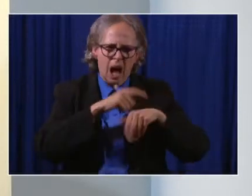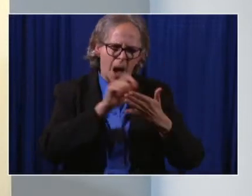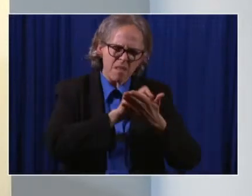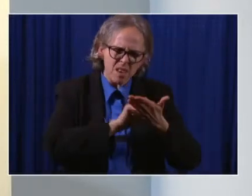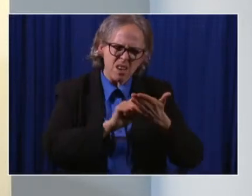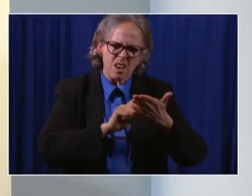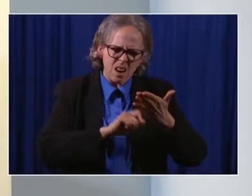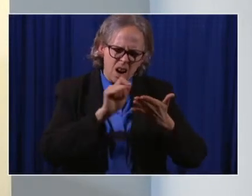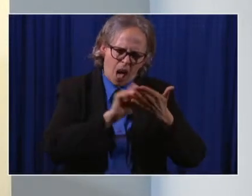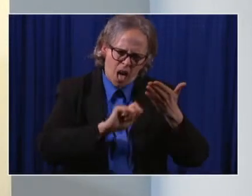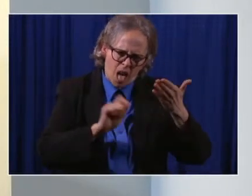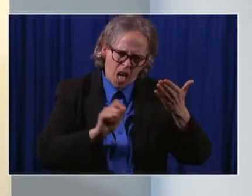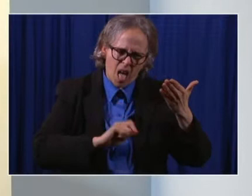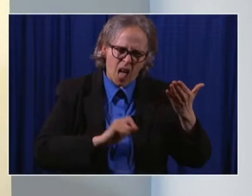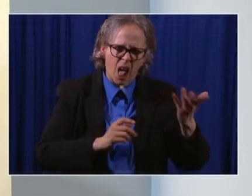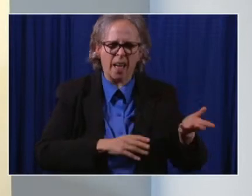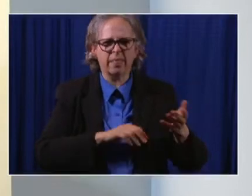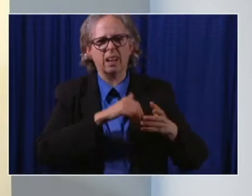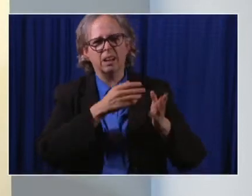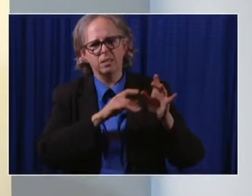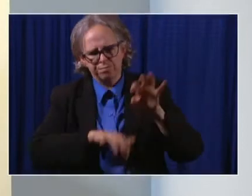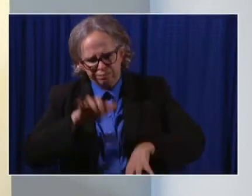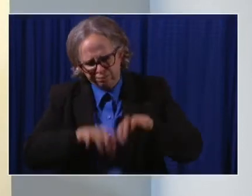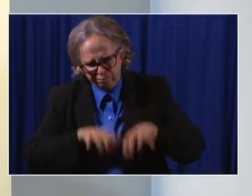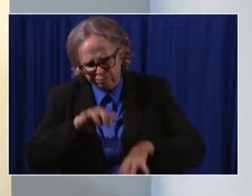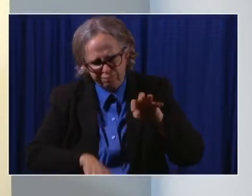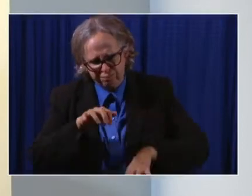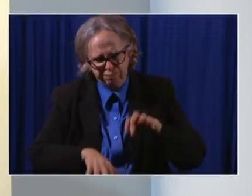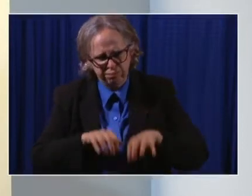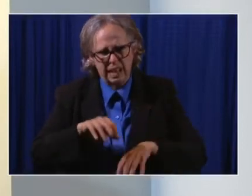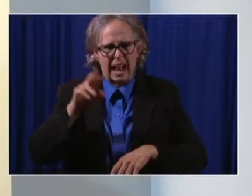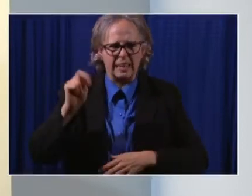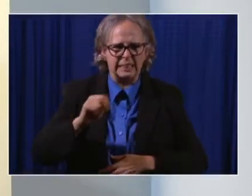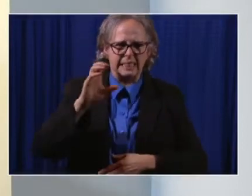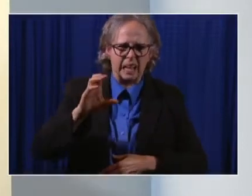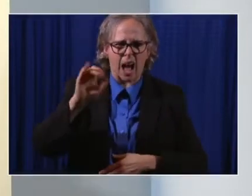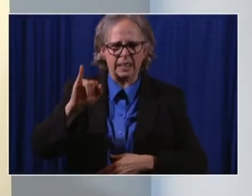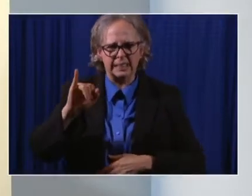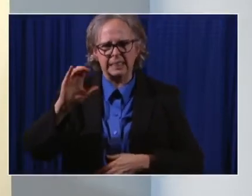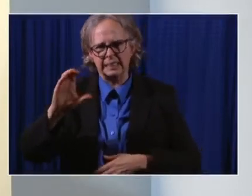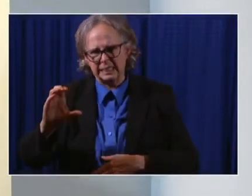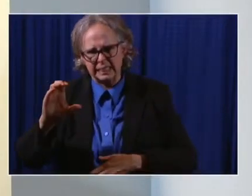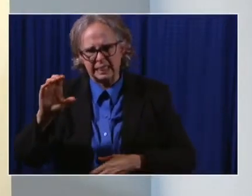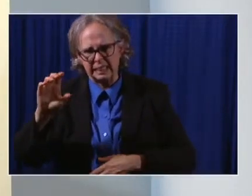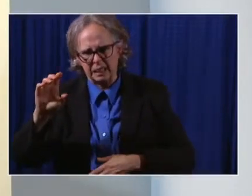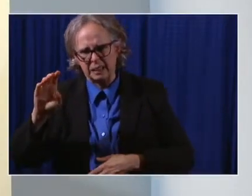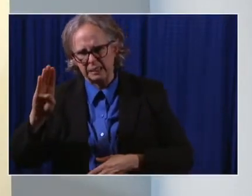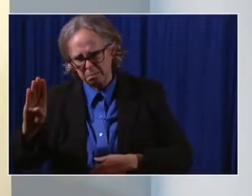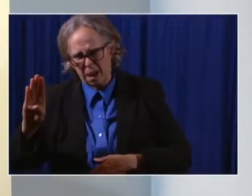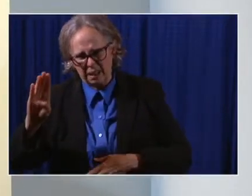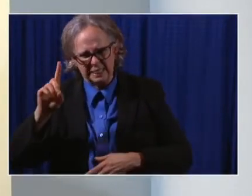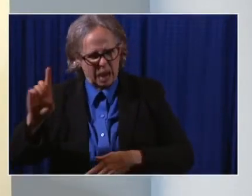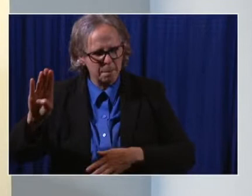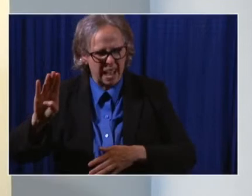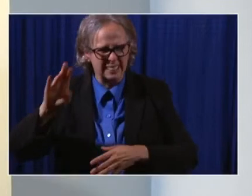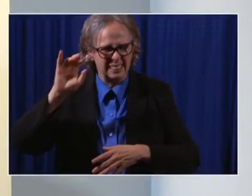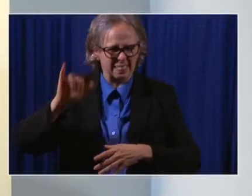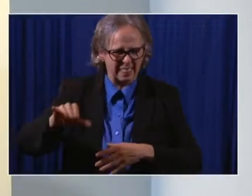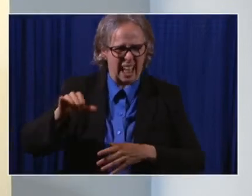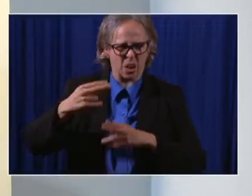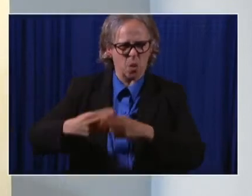into the LEADS or the NCIC databases, which these databases allow law enforcement to